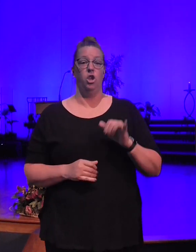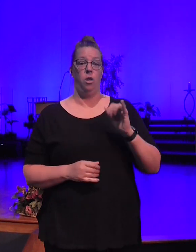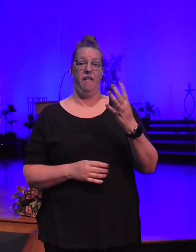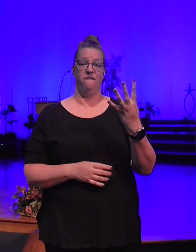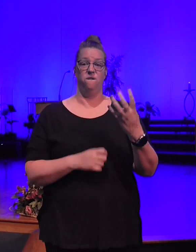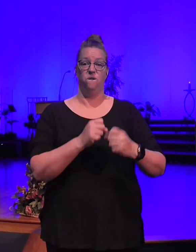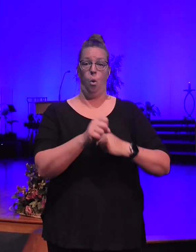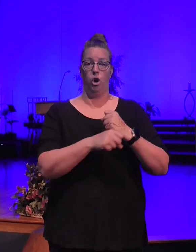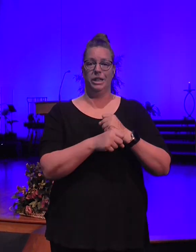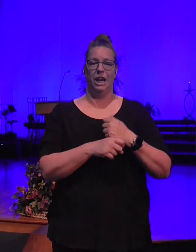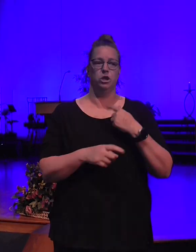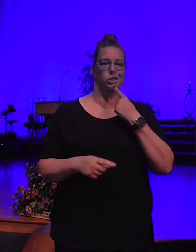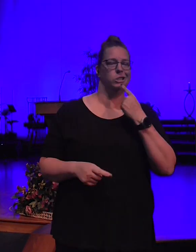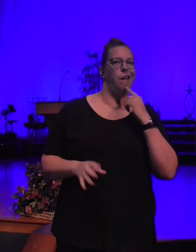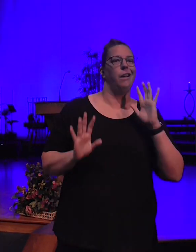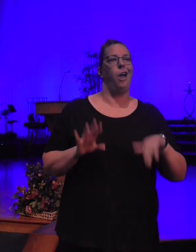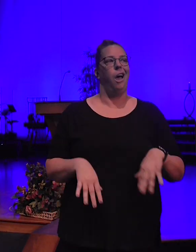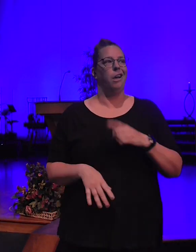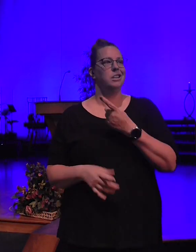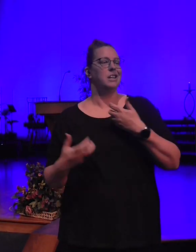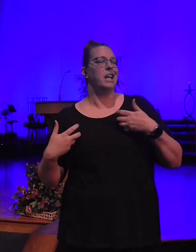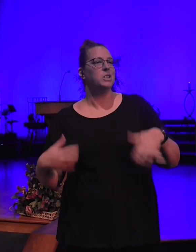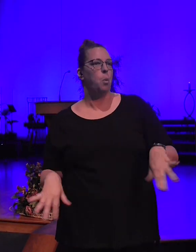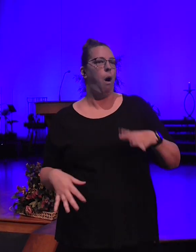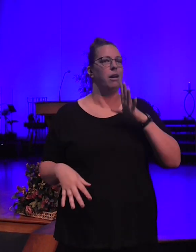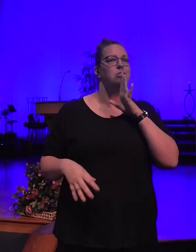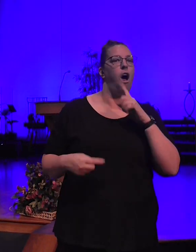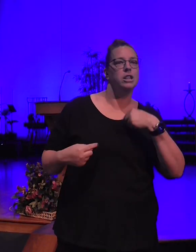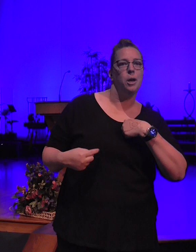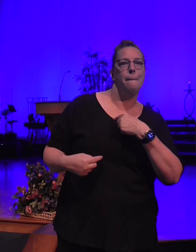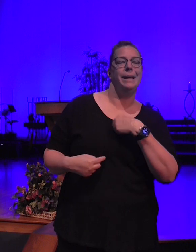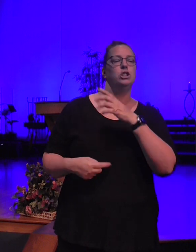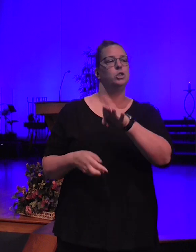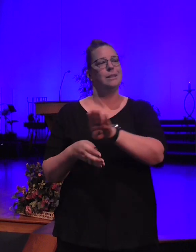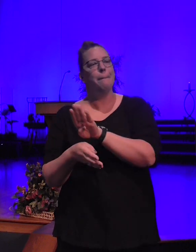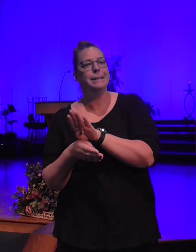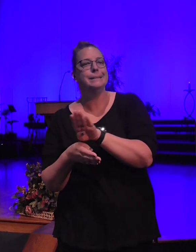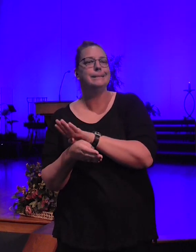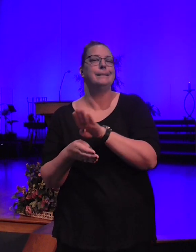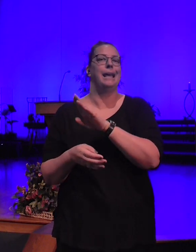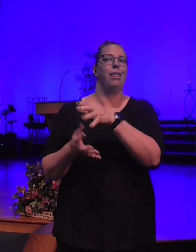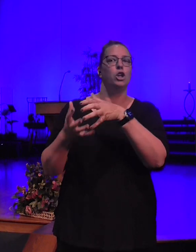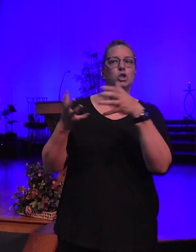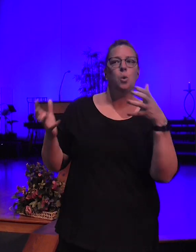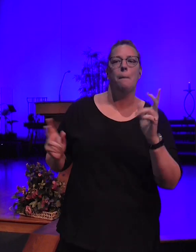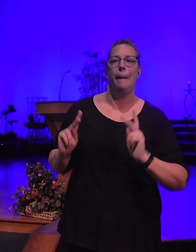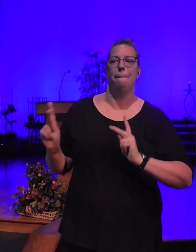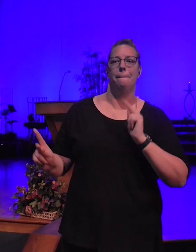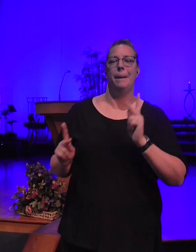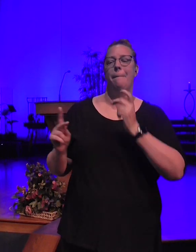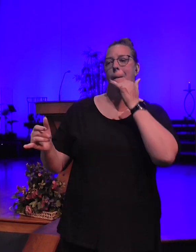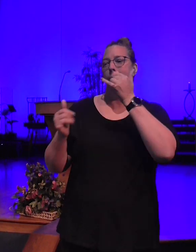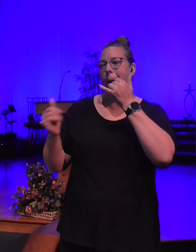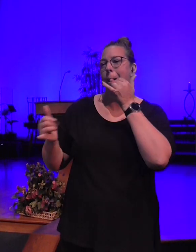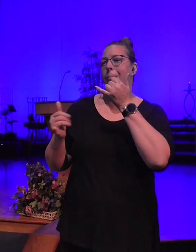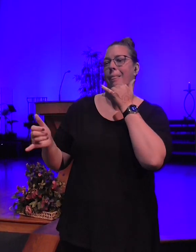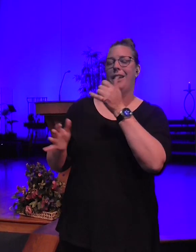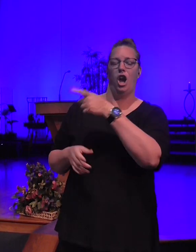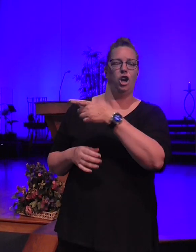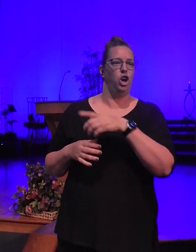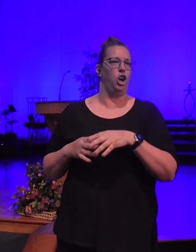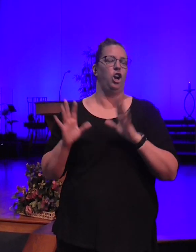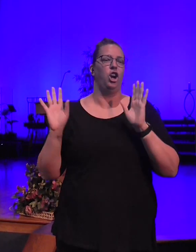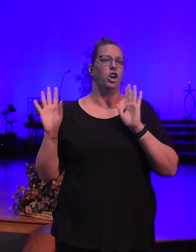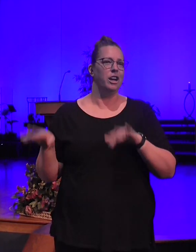was saying, she doesn't want to talk to me. She's so busy. There's so many people that are calling on her